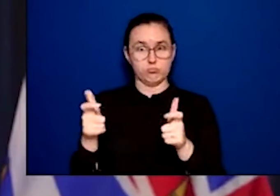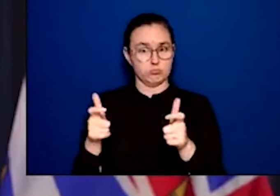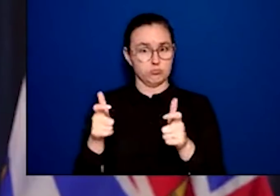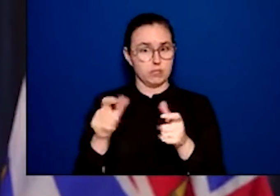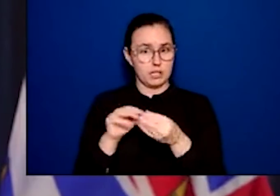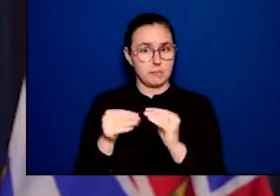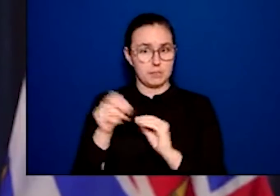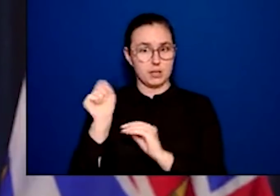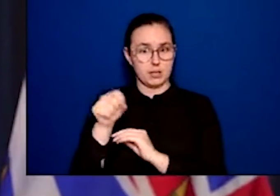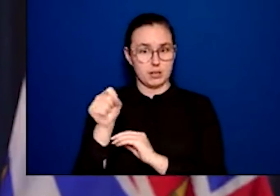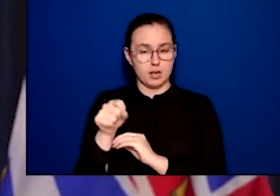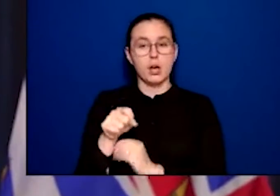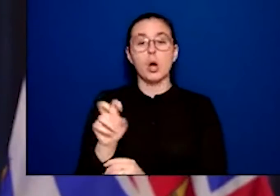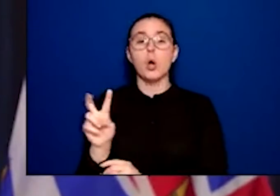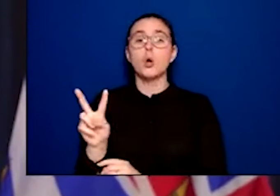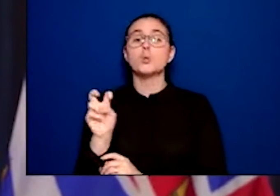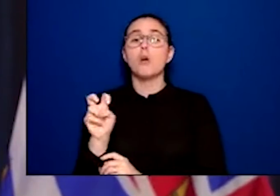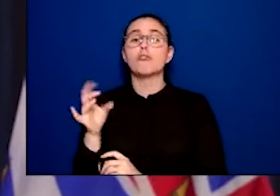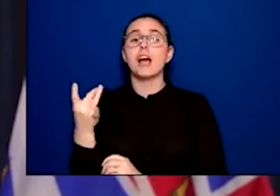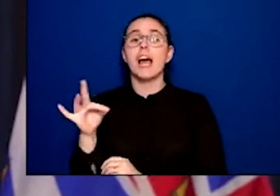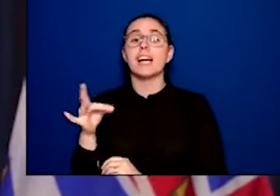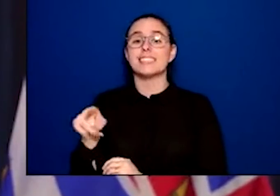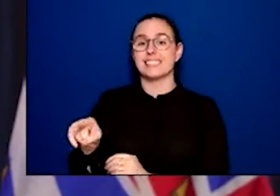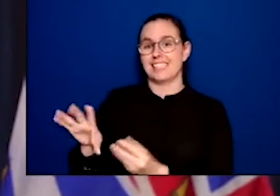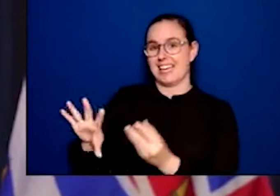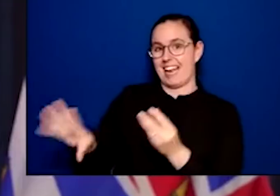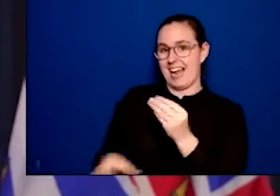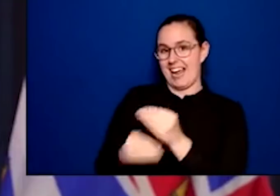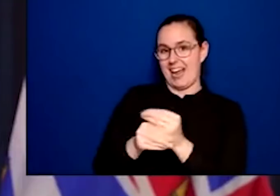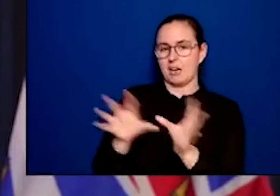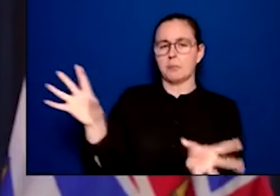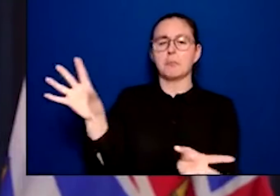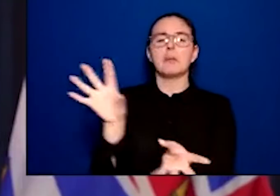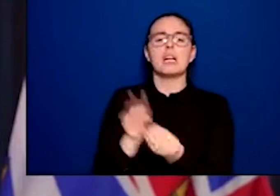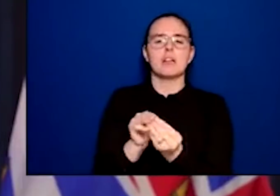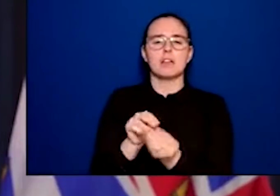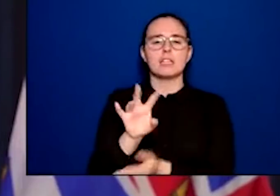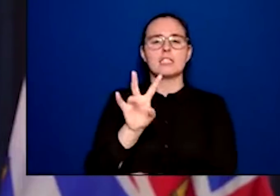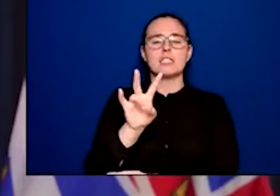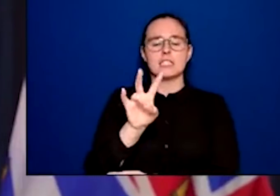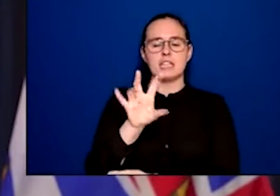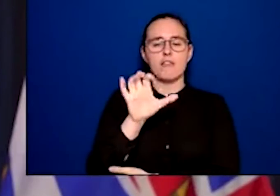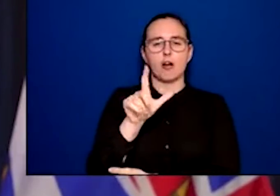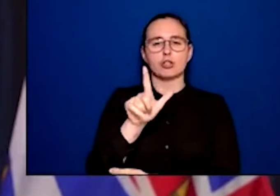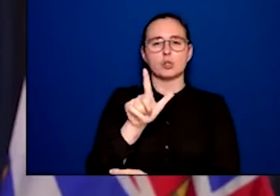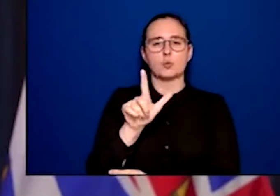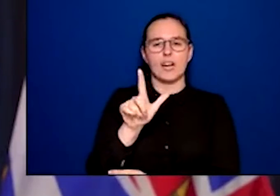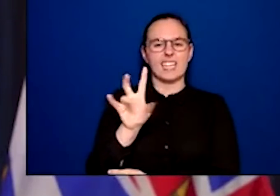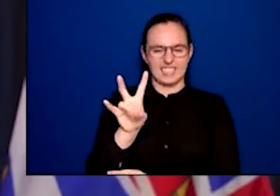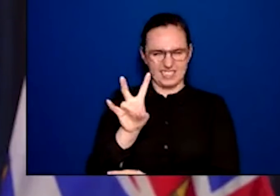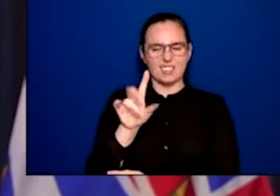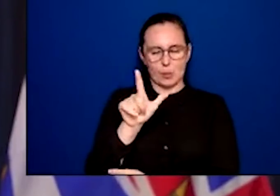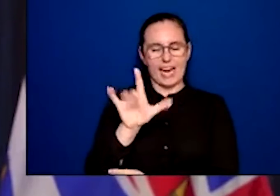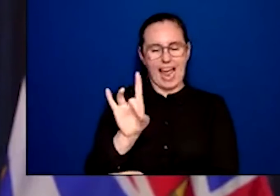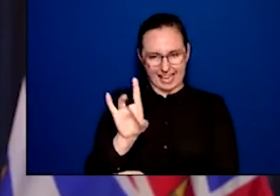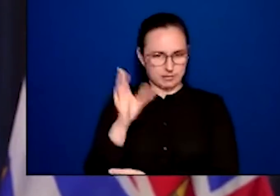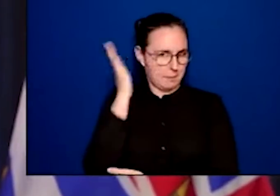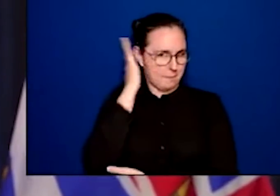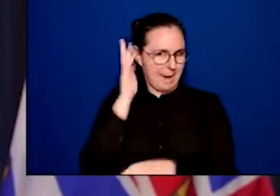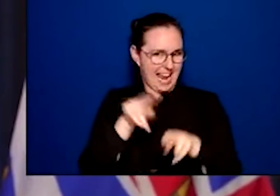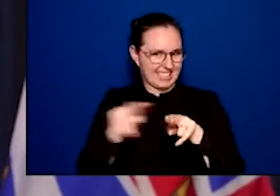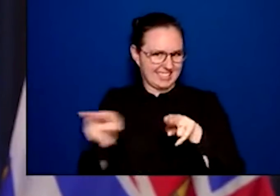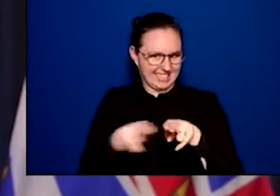218 surge beds for a total of 728 critical care beds in our province. And just to put that in context,